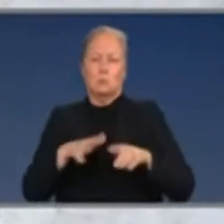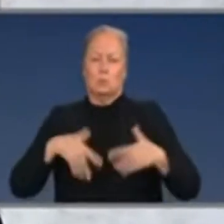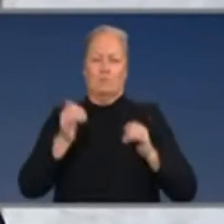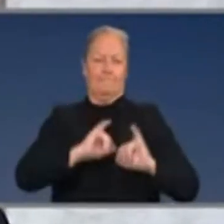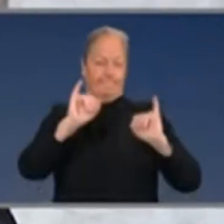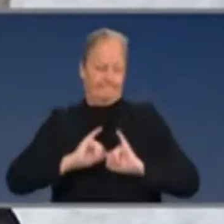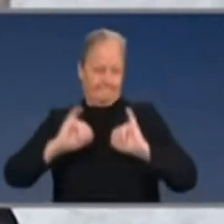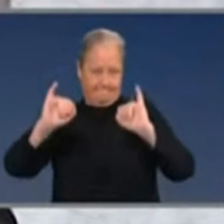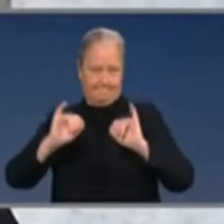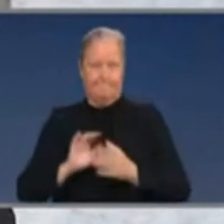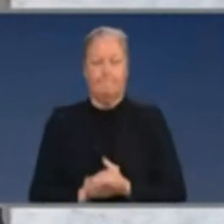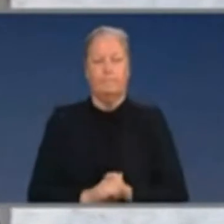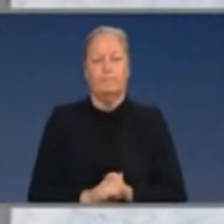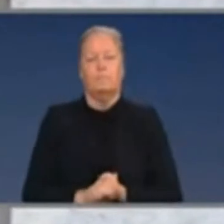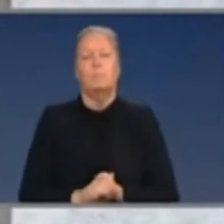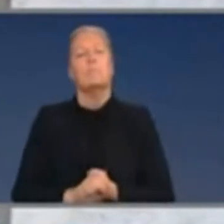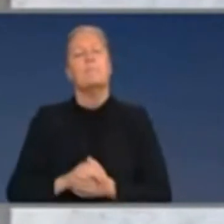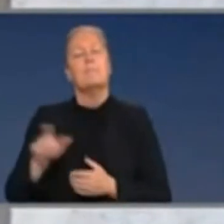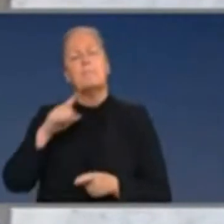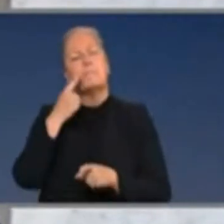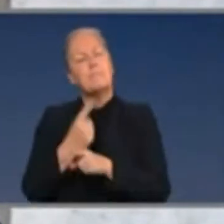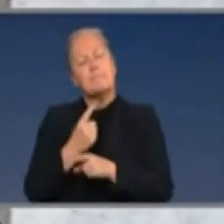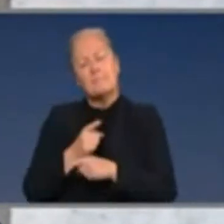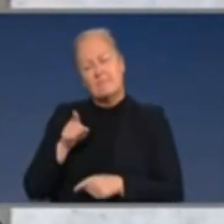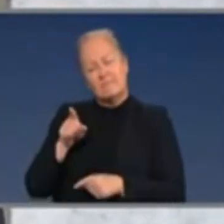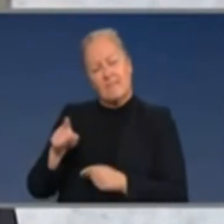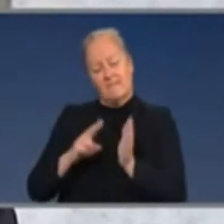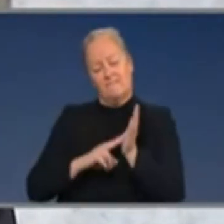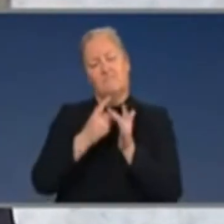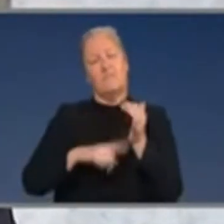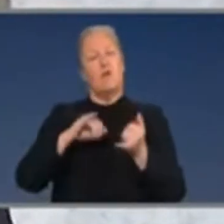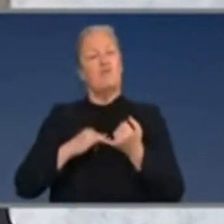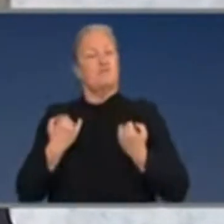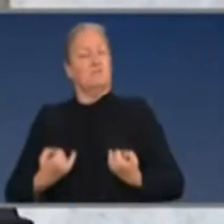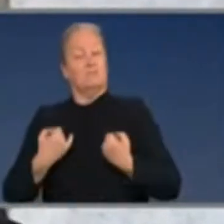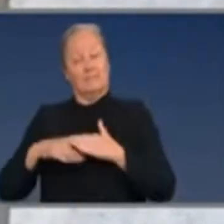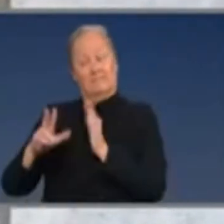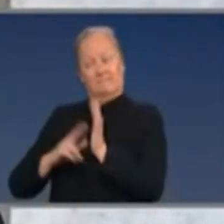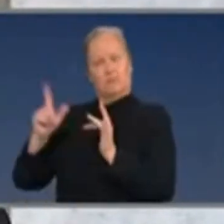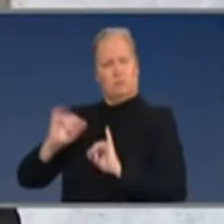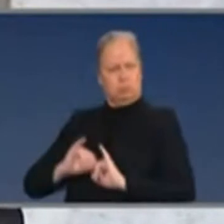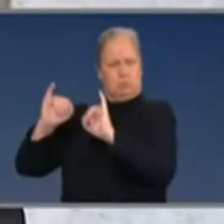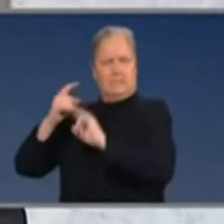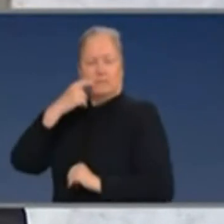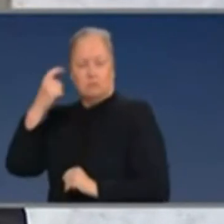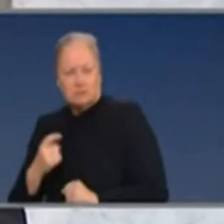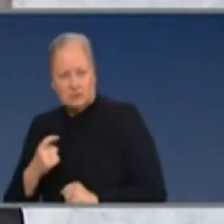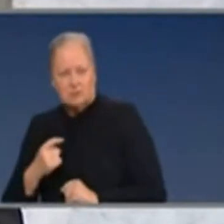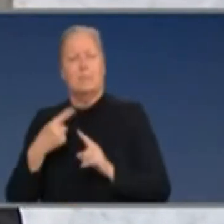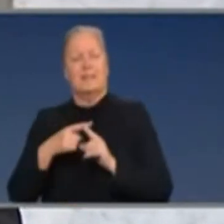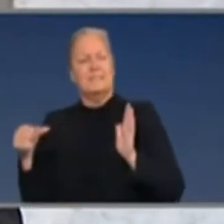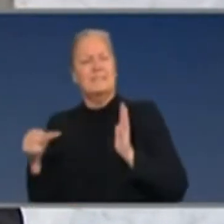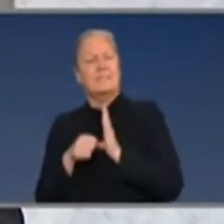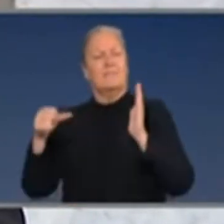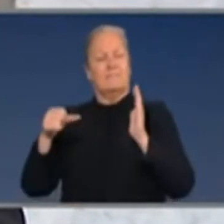Treasury Secretary this morning has indicated that the deteriorating virus situation in Victoria and also the tougher border